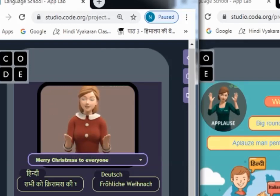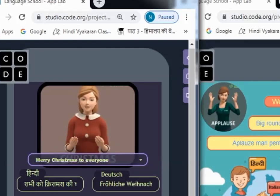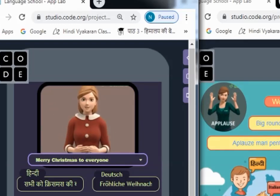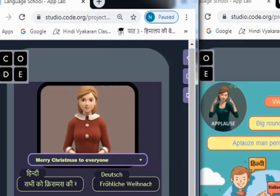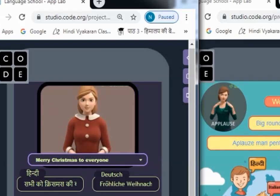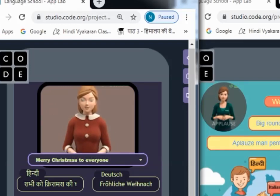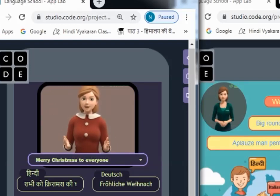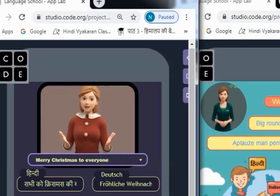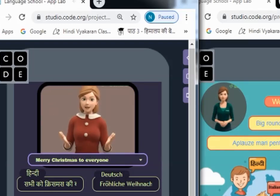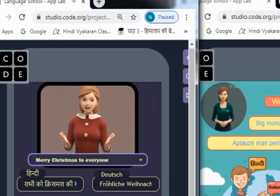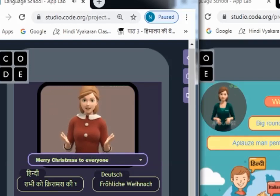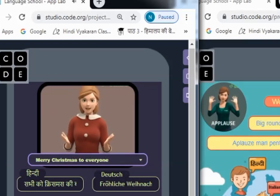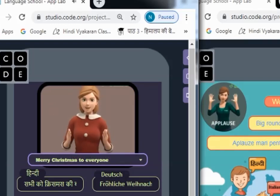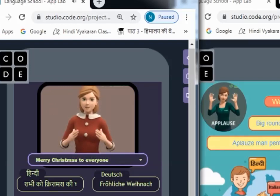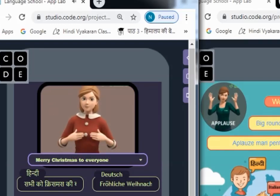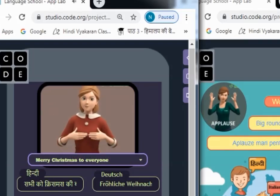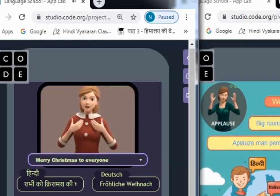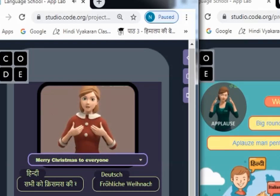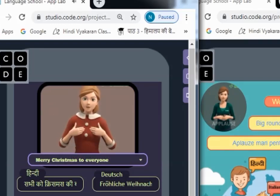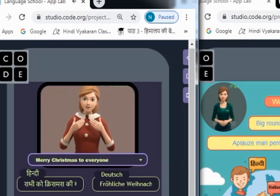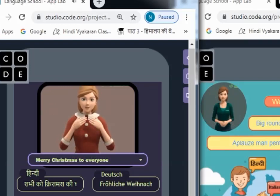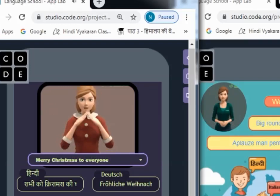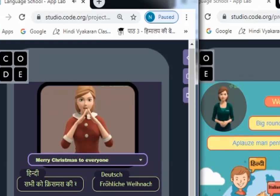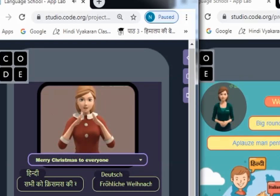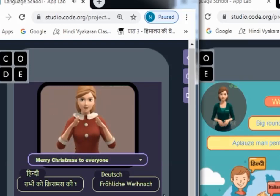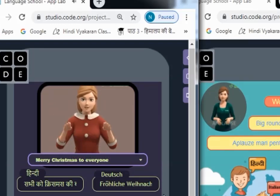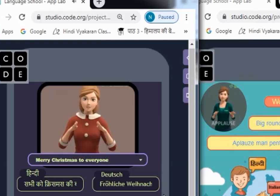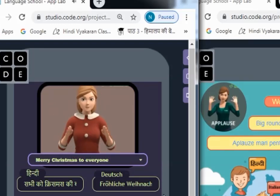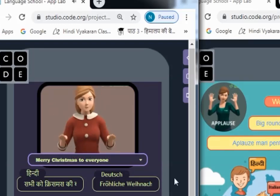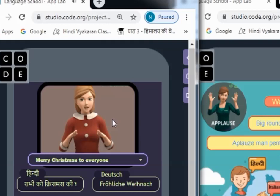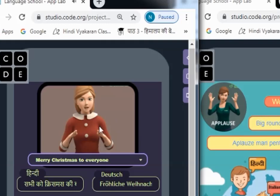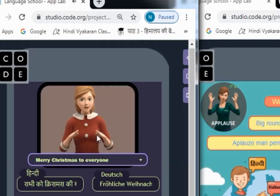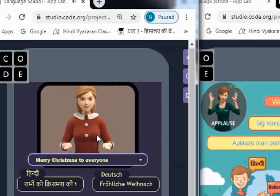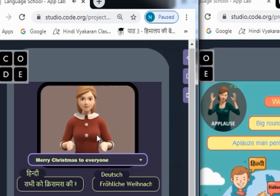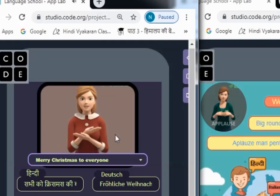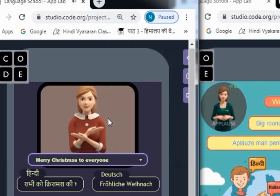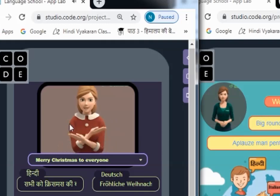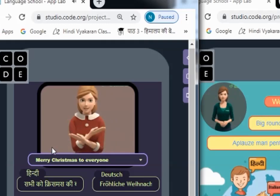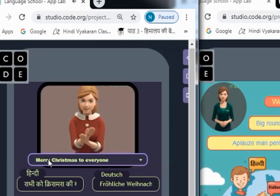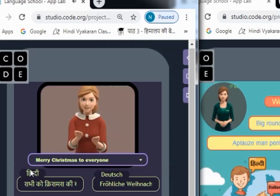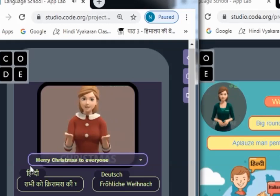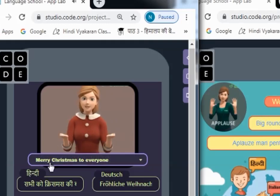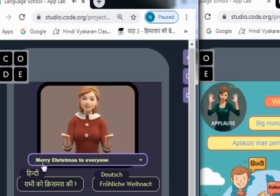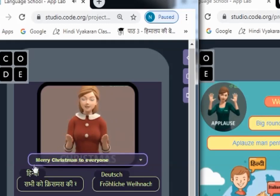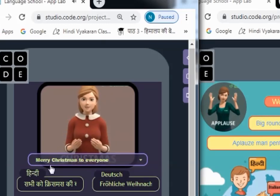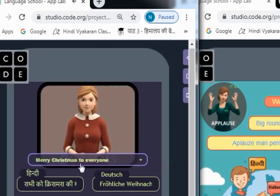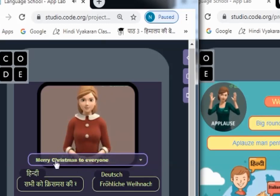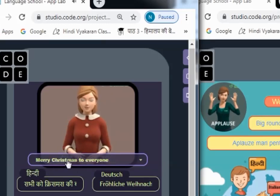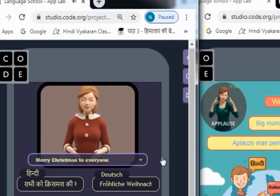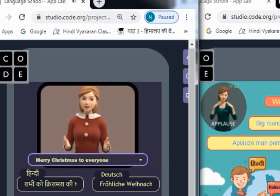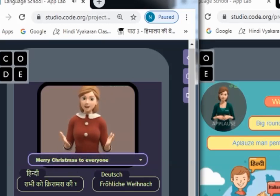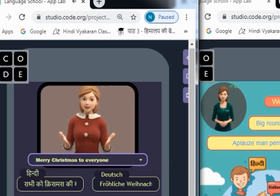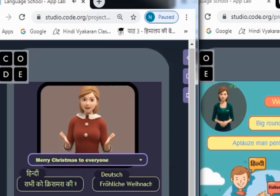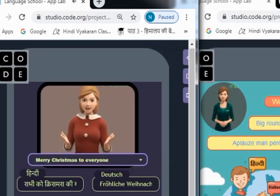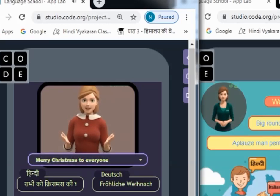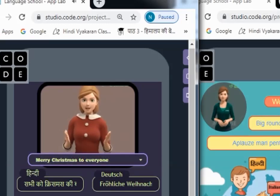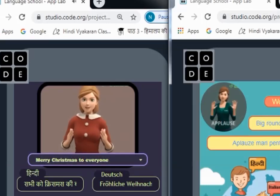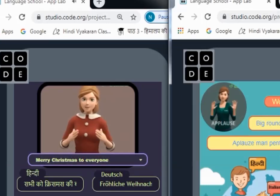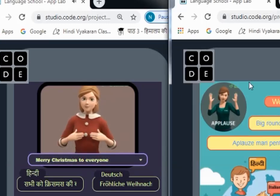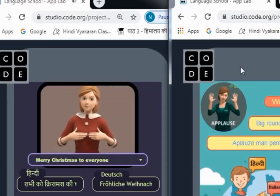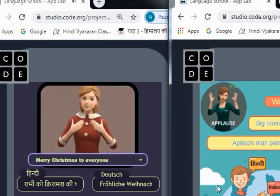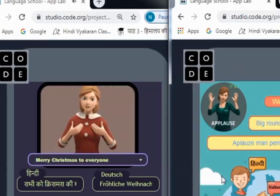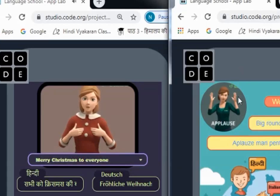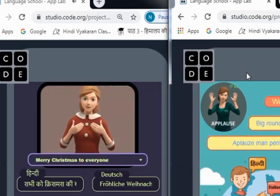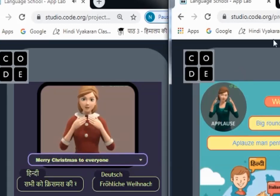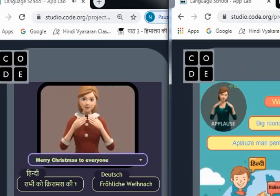entered over here. You have successfully entered the required information. Okay, now for accessing this sentence over here on